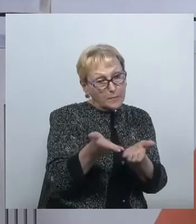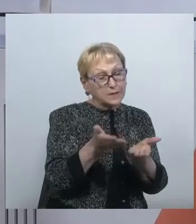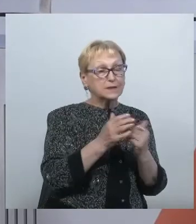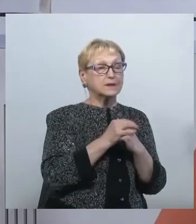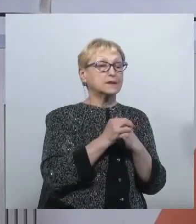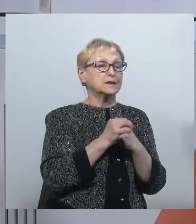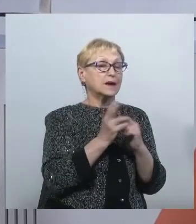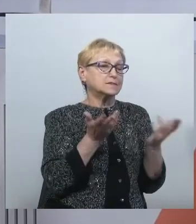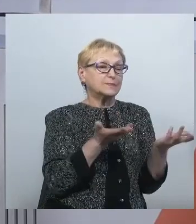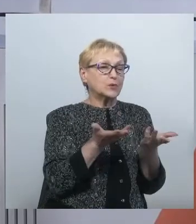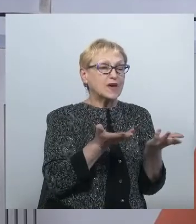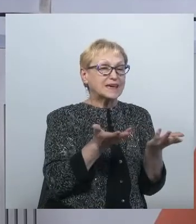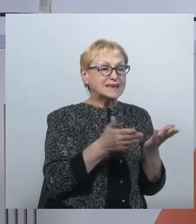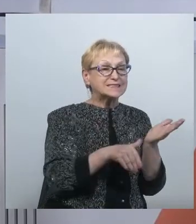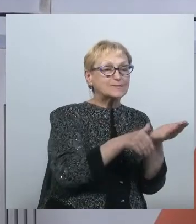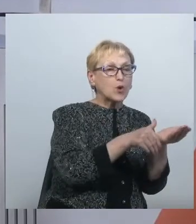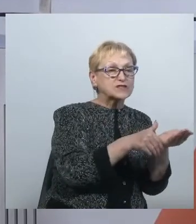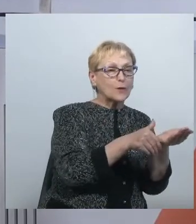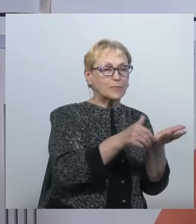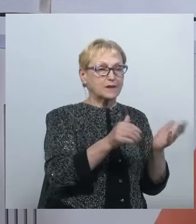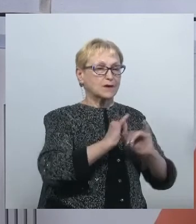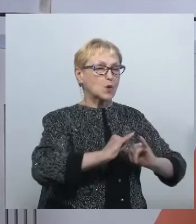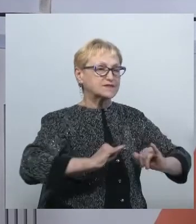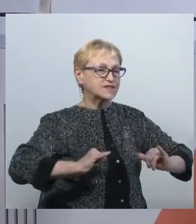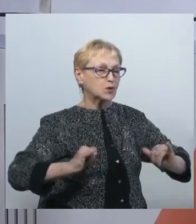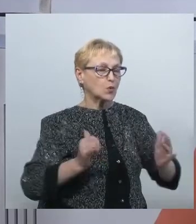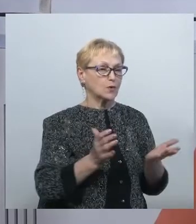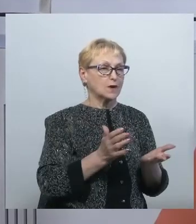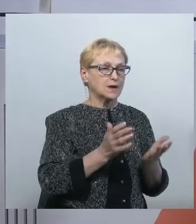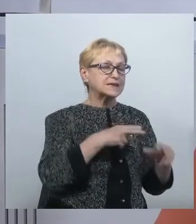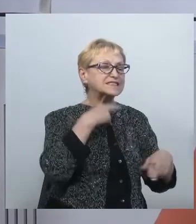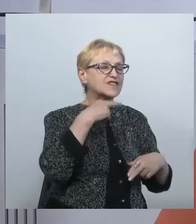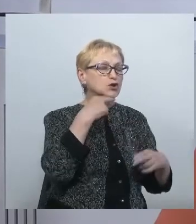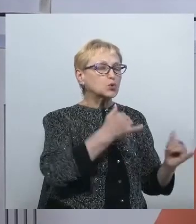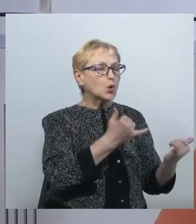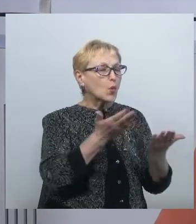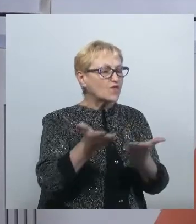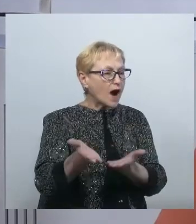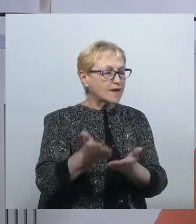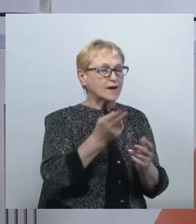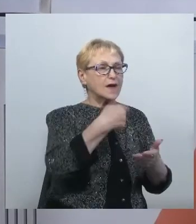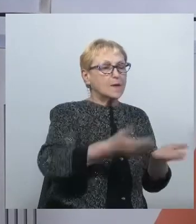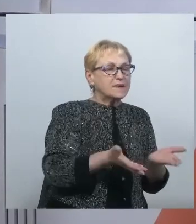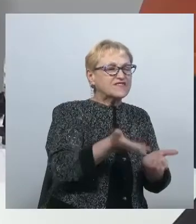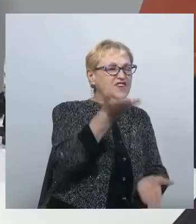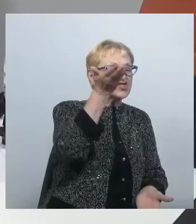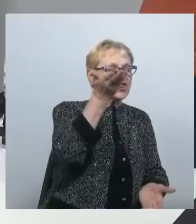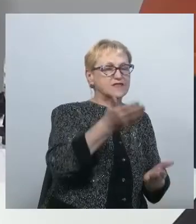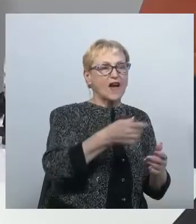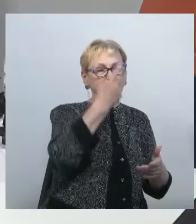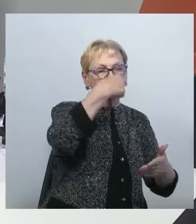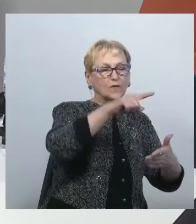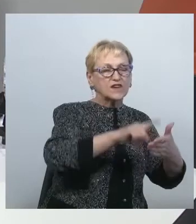Well, we don't have the answer to this question, but we can only recommend you some ways of development,